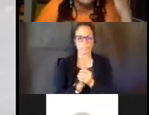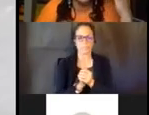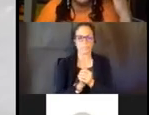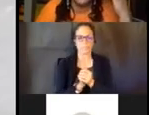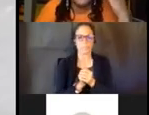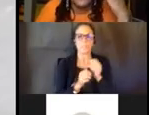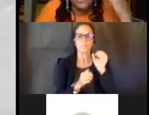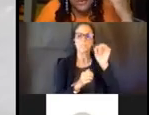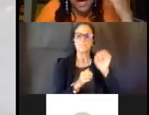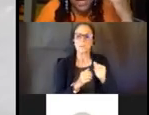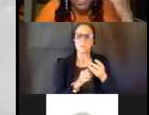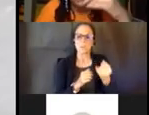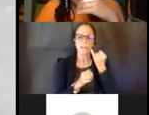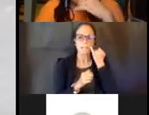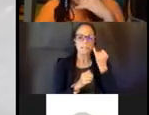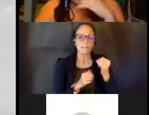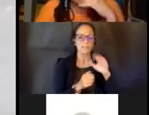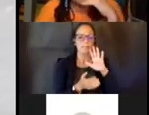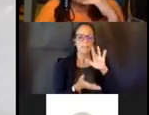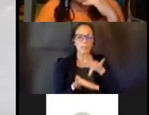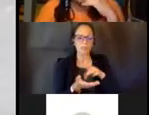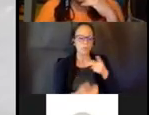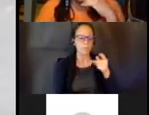him in Central Park.